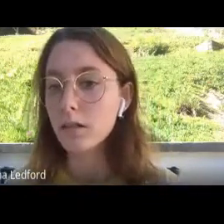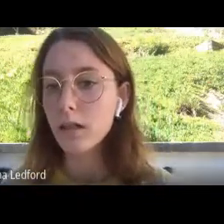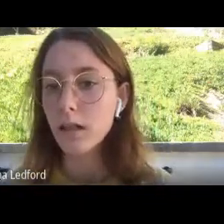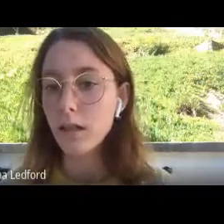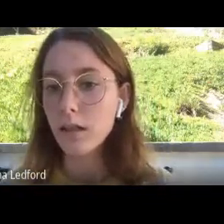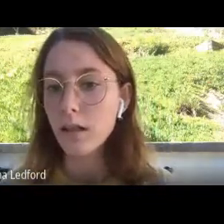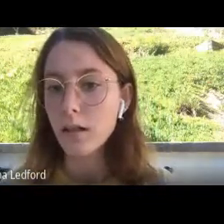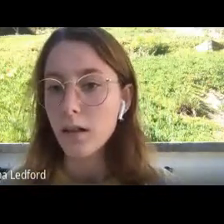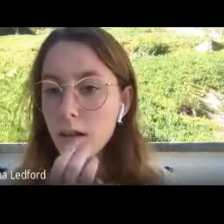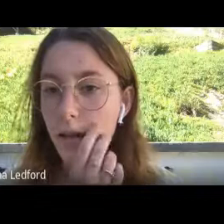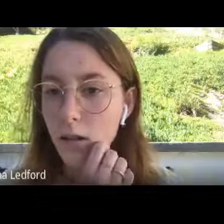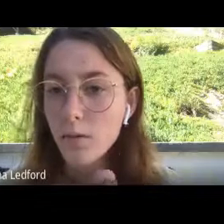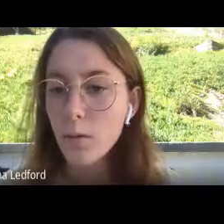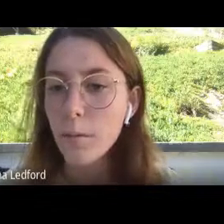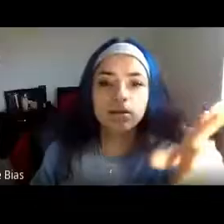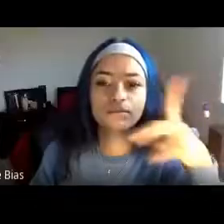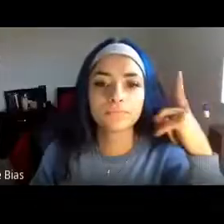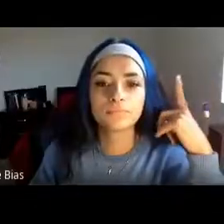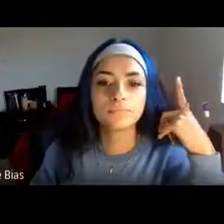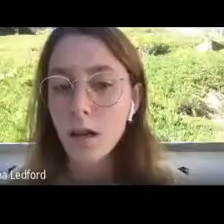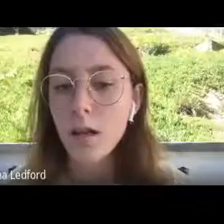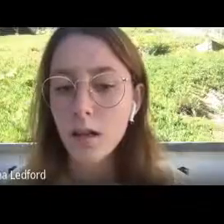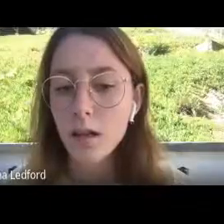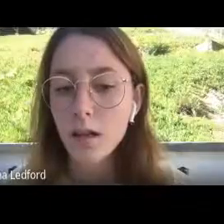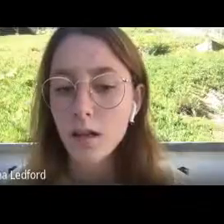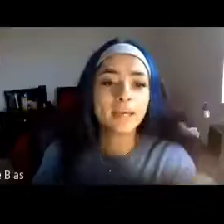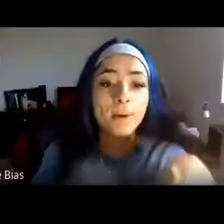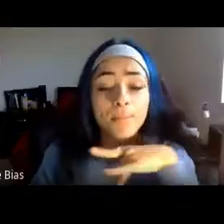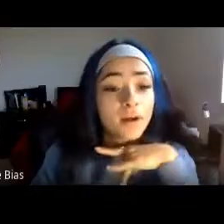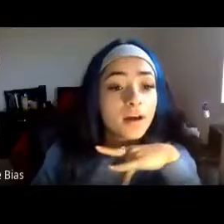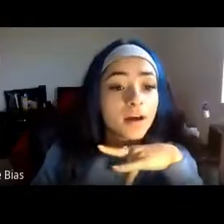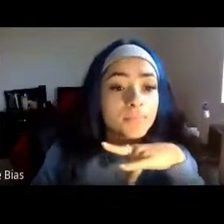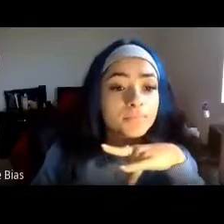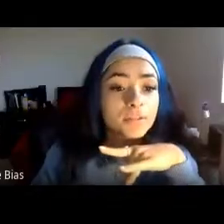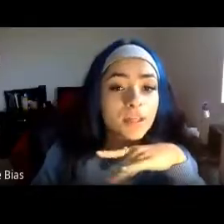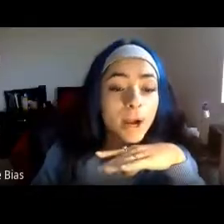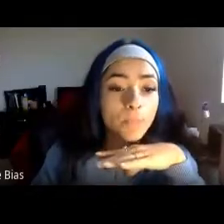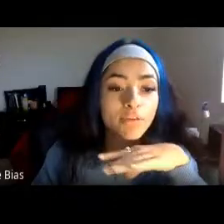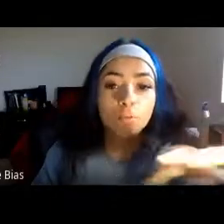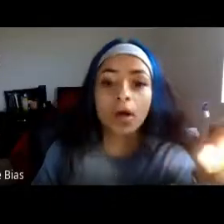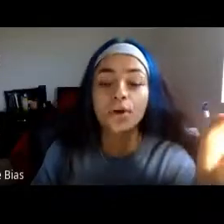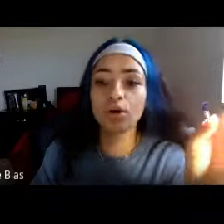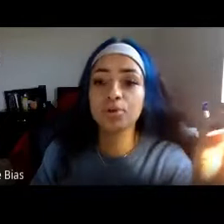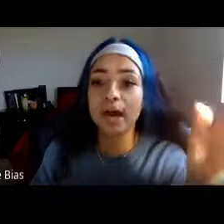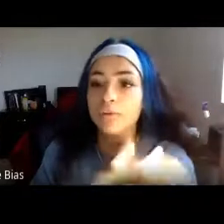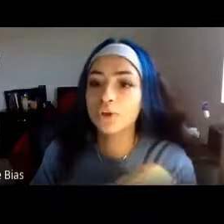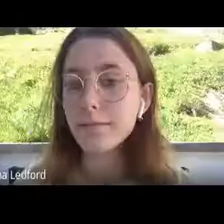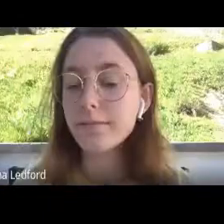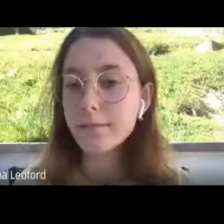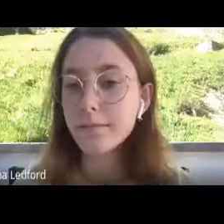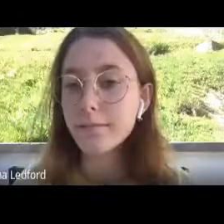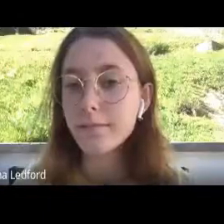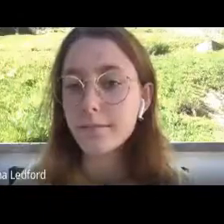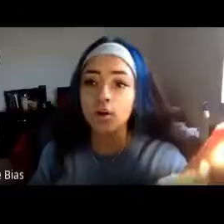well, like clearly? I don't know if it would be We can, better. so yeah, we can keep up the PowerPoint if you want. You can also,